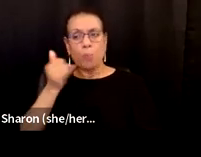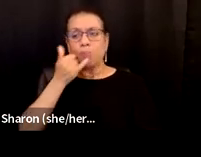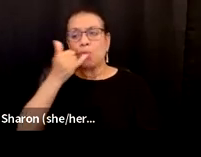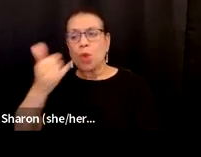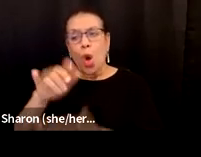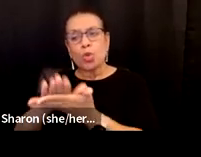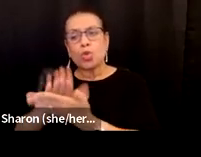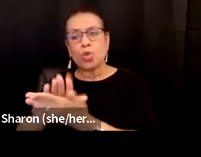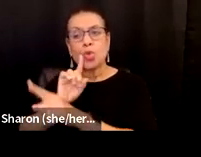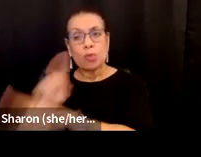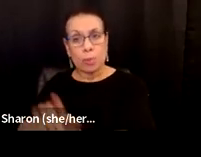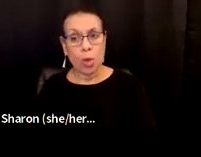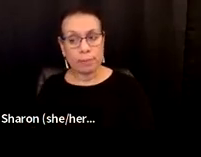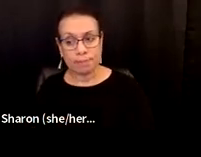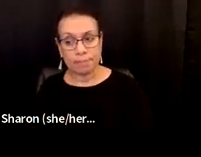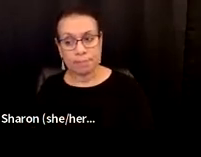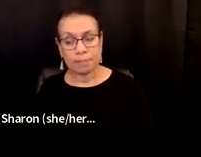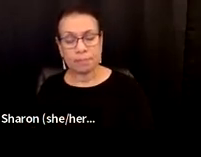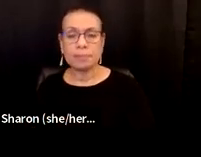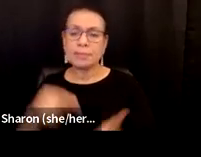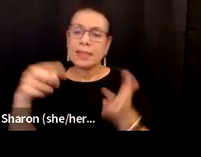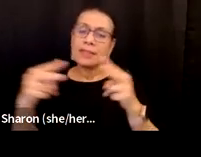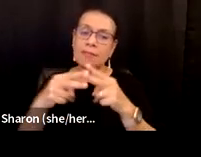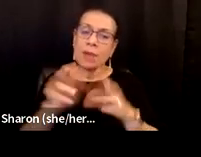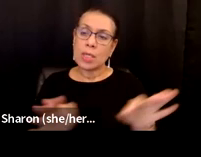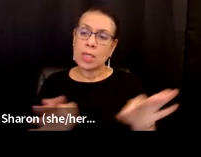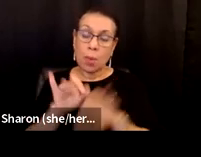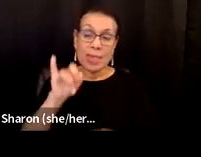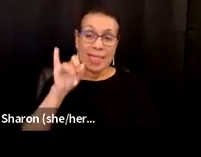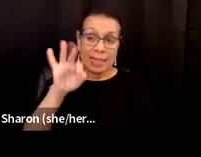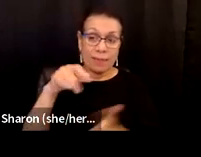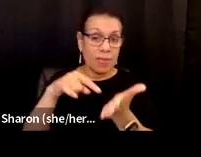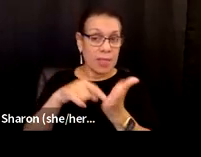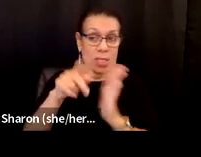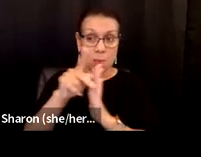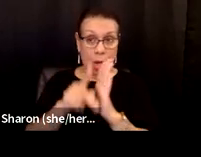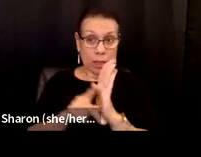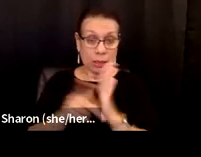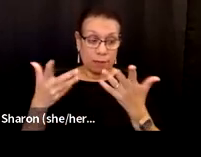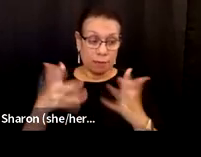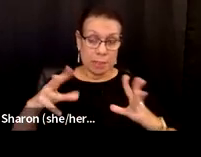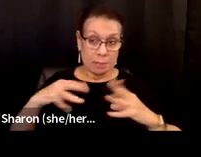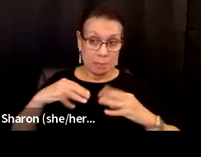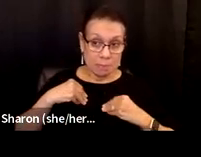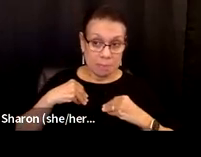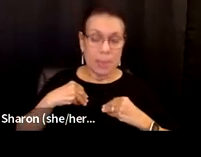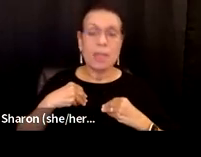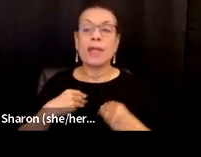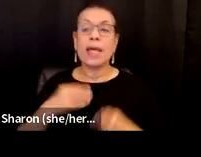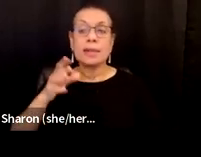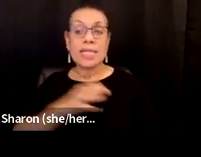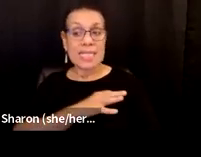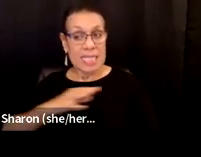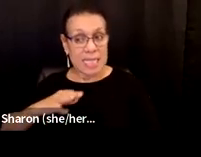schools it is important to add if this policy is adopted that the state would require staff and parents to